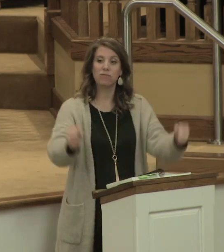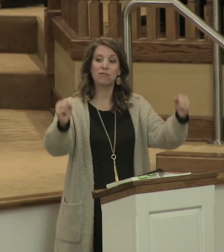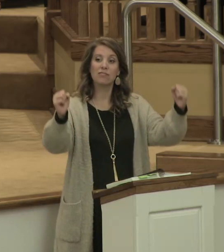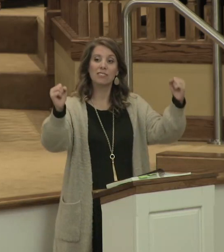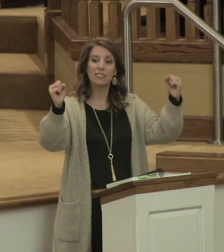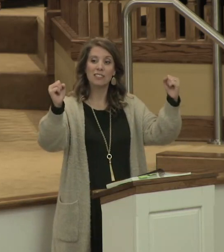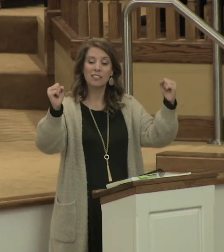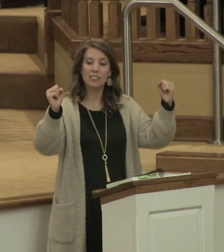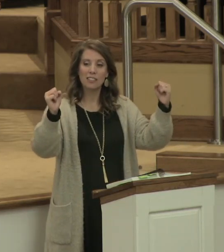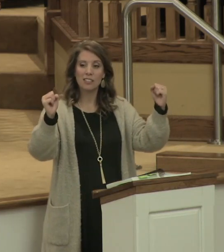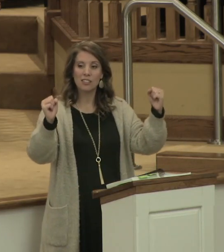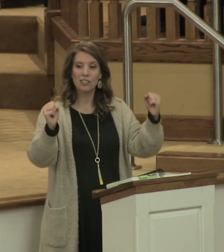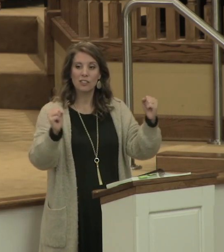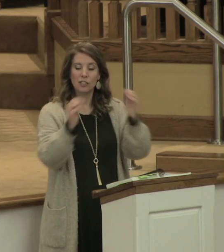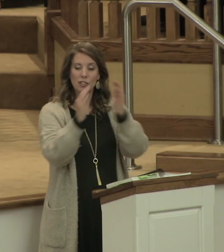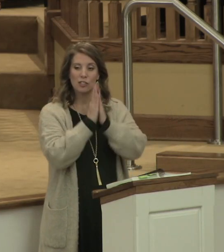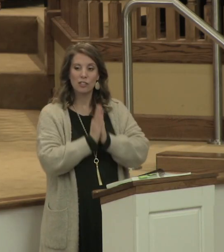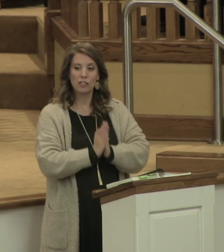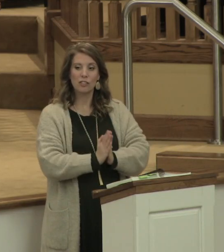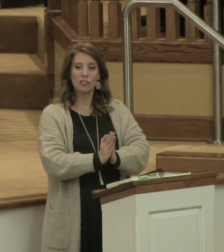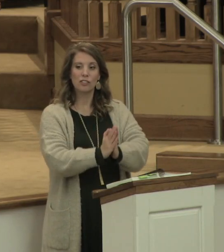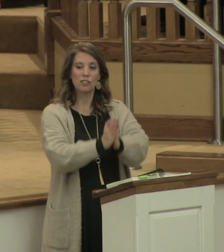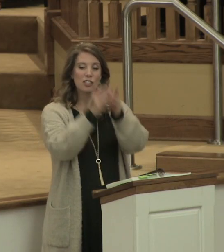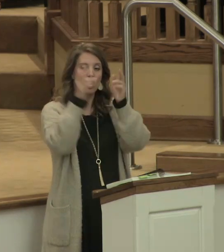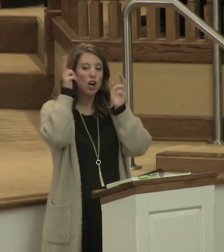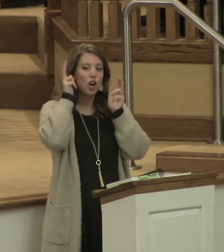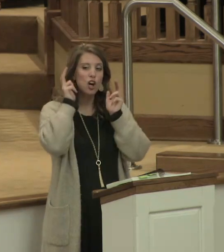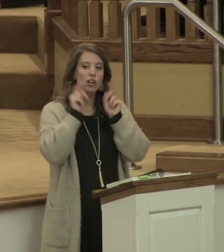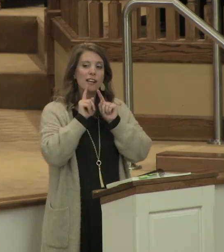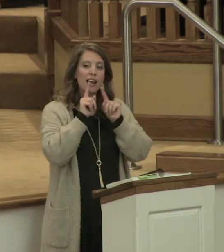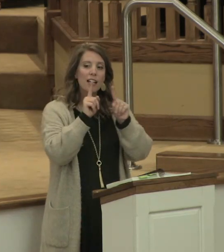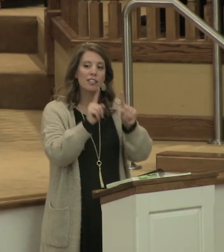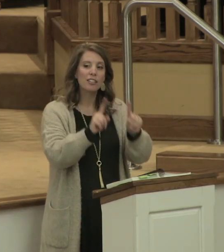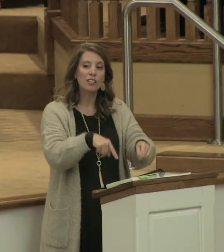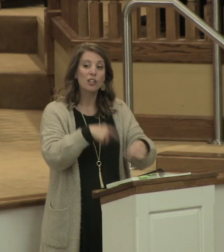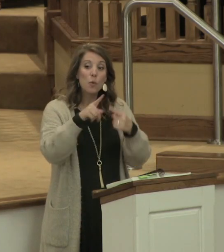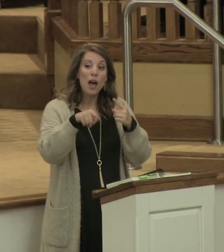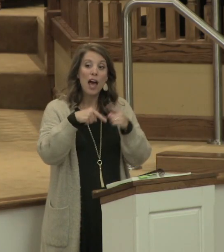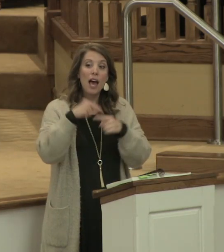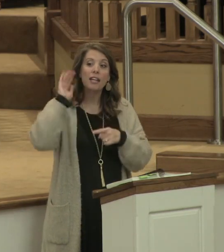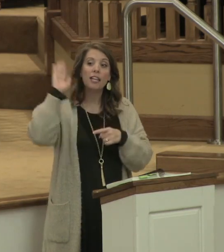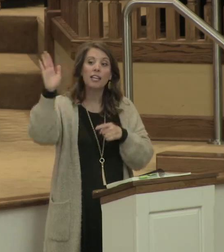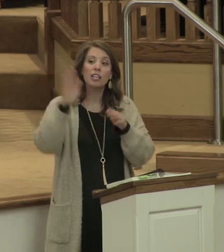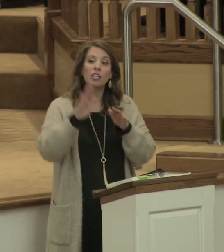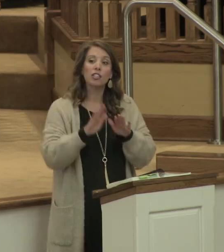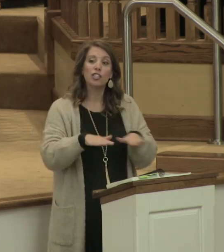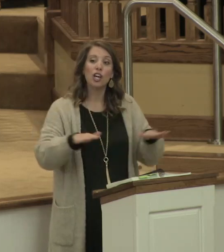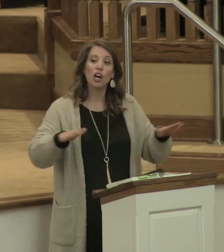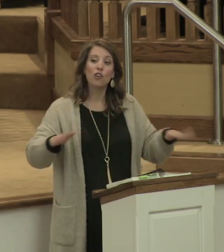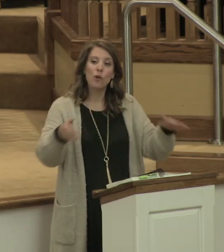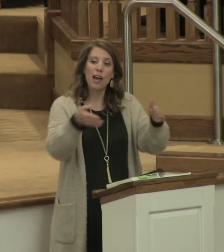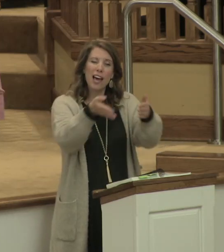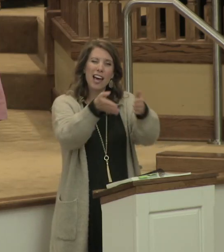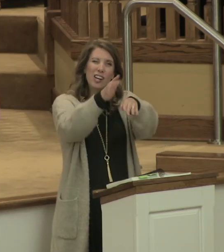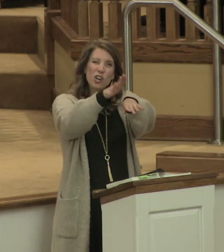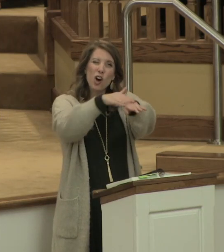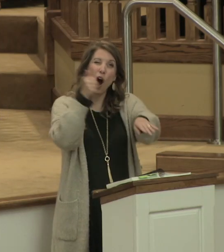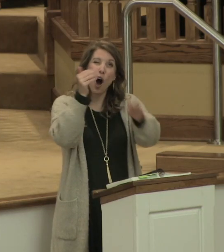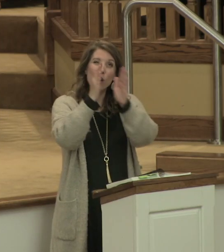fall. Prayers are heard and answered when God's children